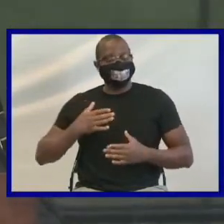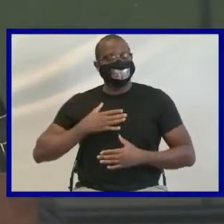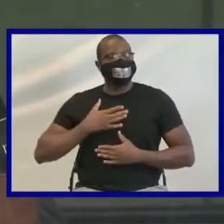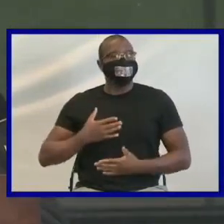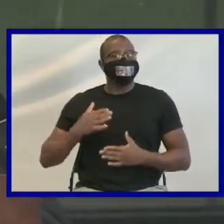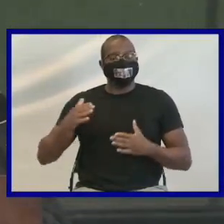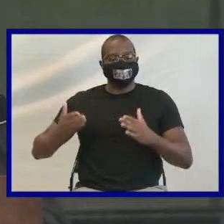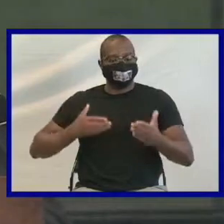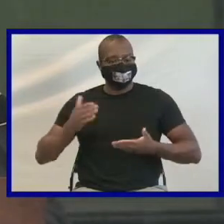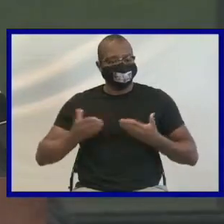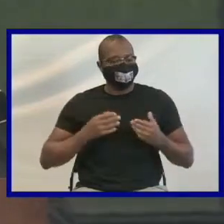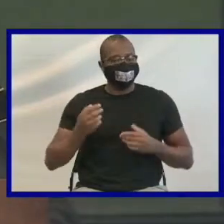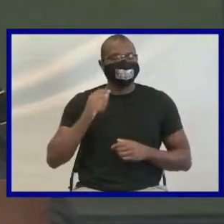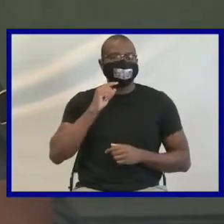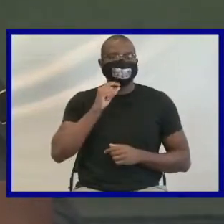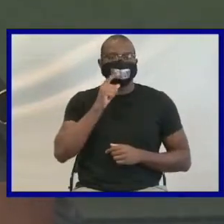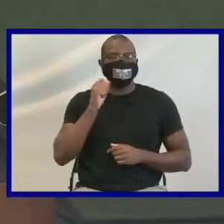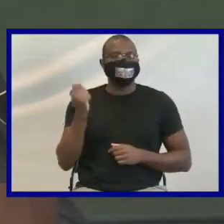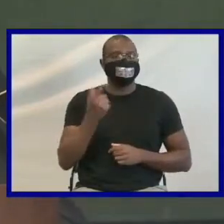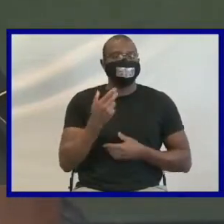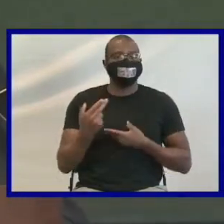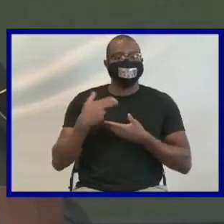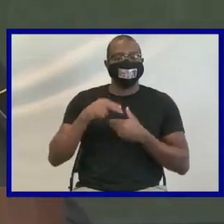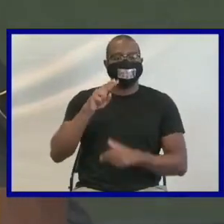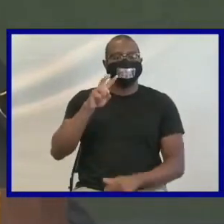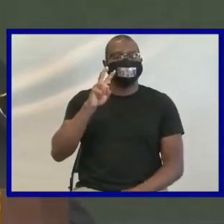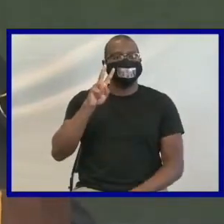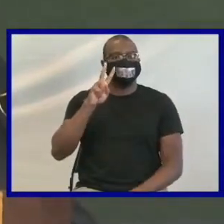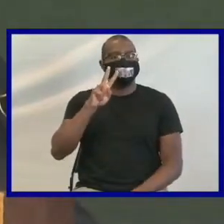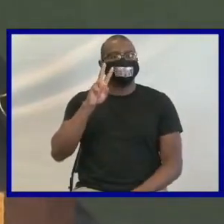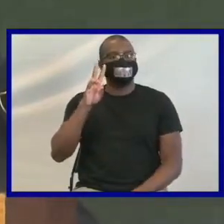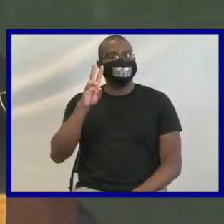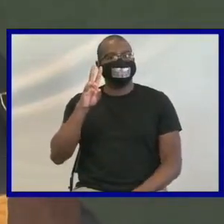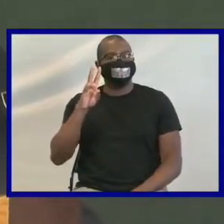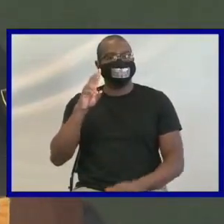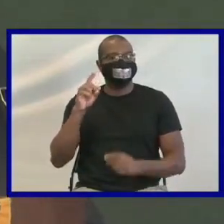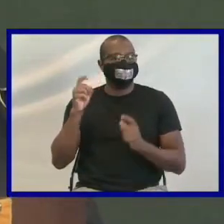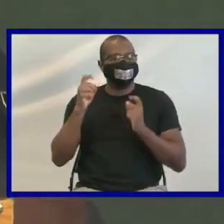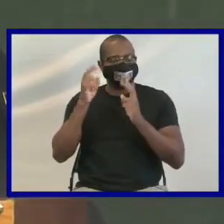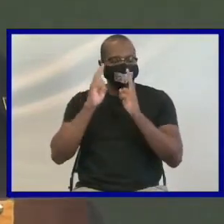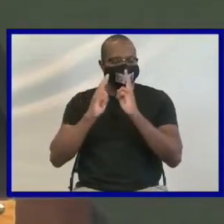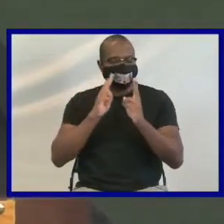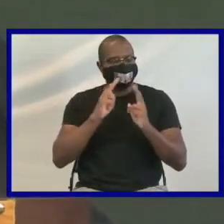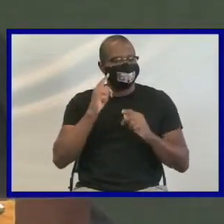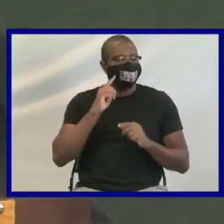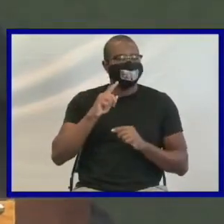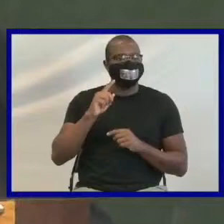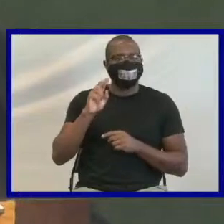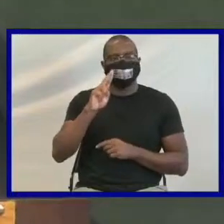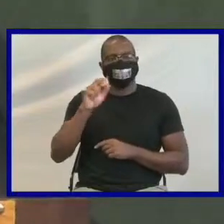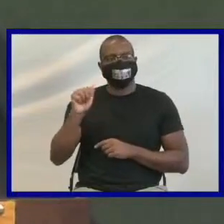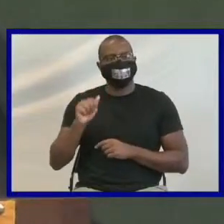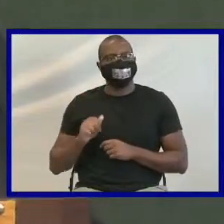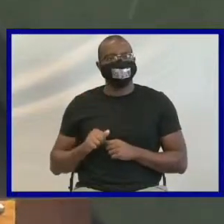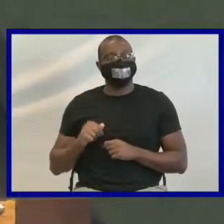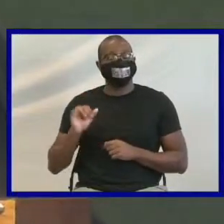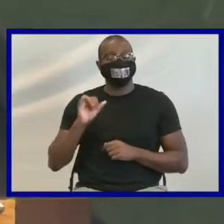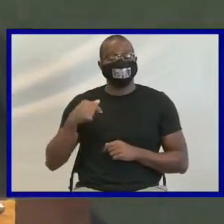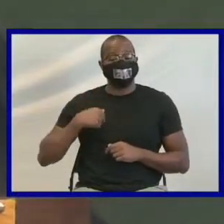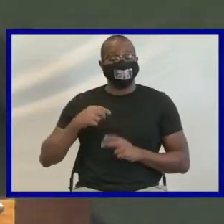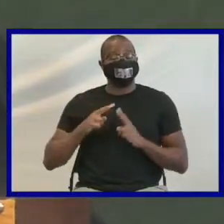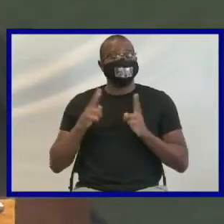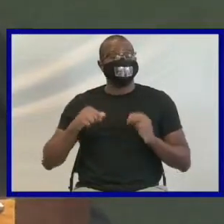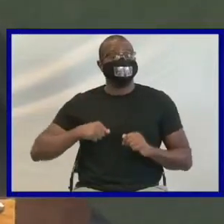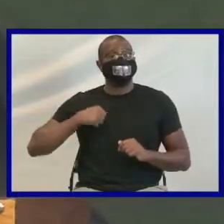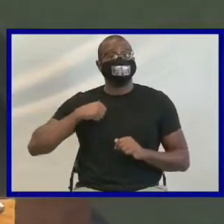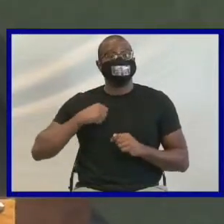who've joined us for our 227th commencement ceremonies of the University of Akron. I'm also proud to say that